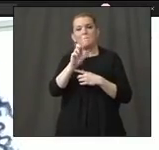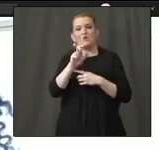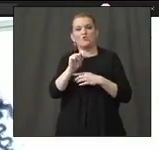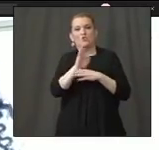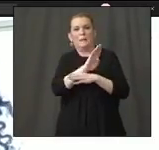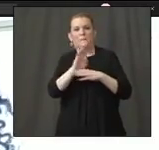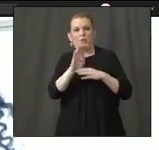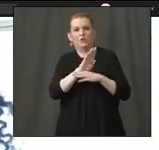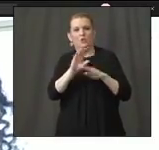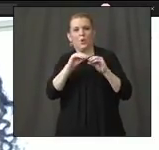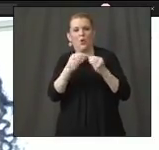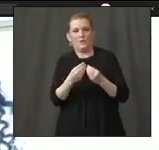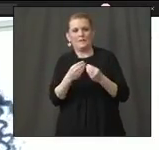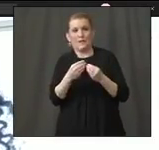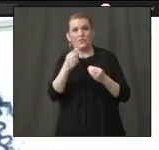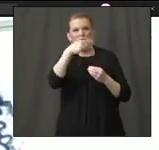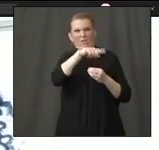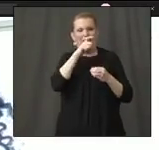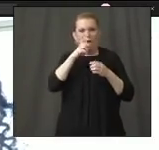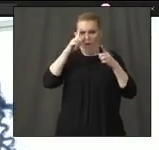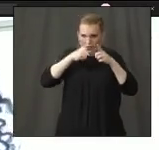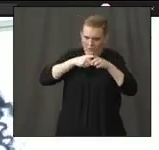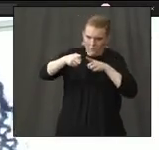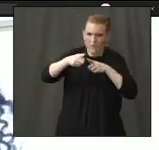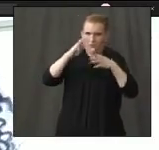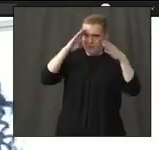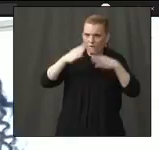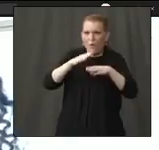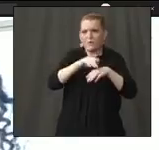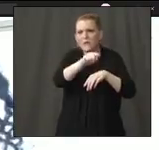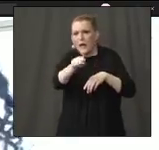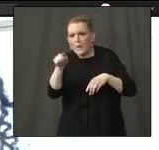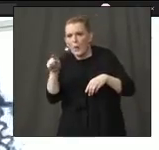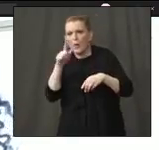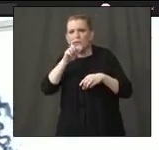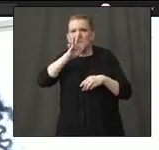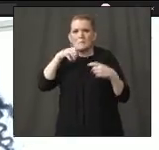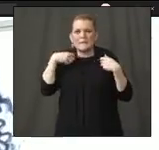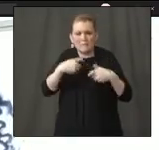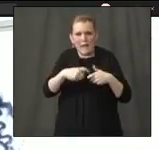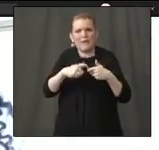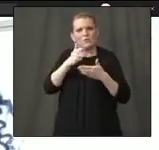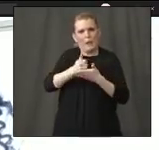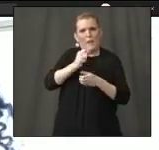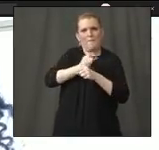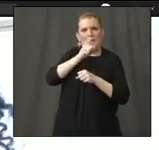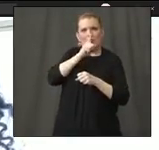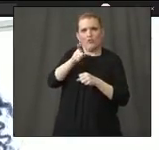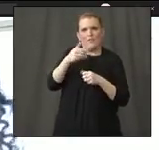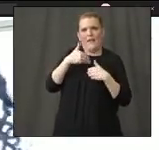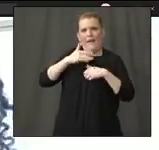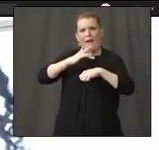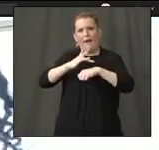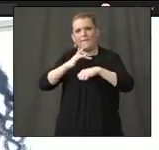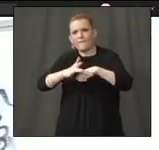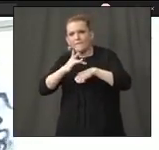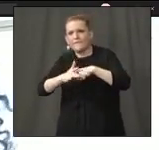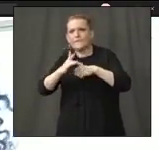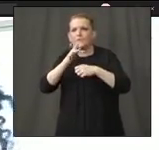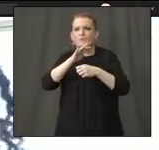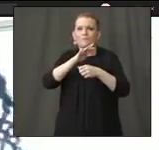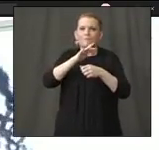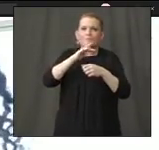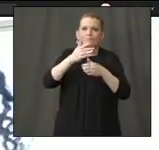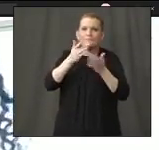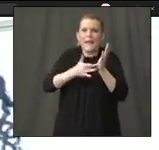to ensure that they're accessing these loans and have the requisite information. to navigate resources. Do we need to do